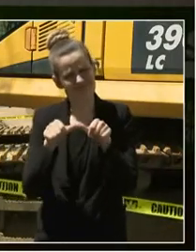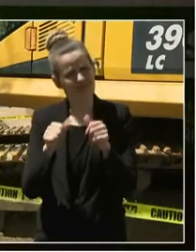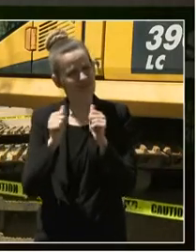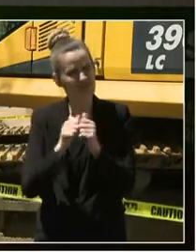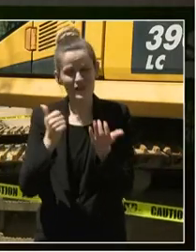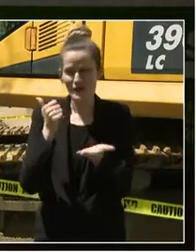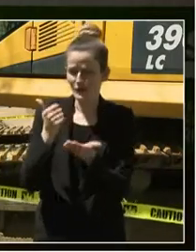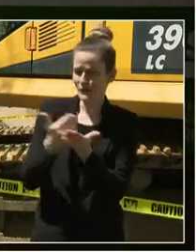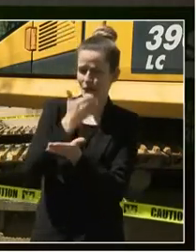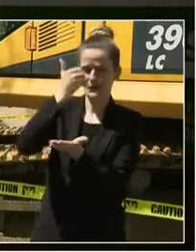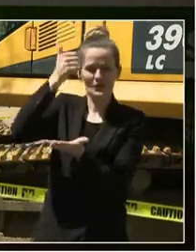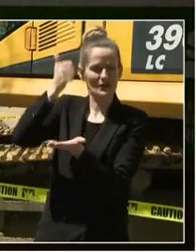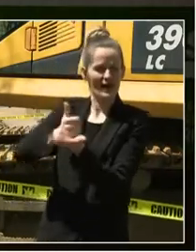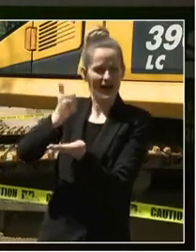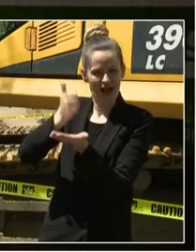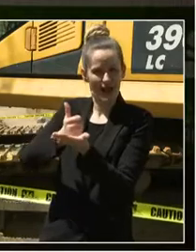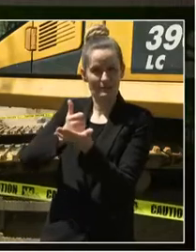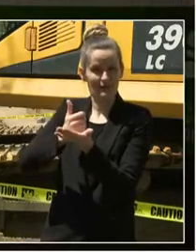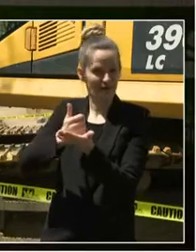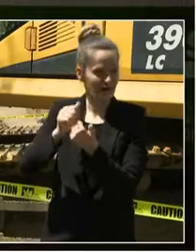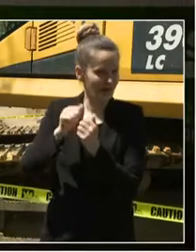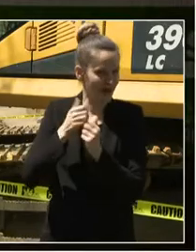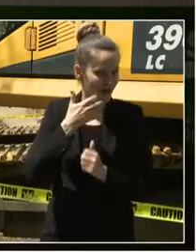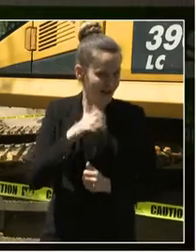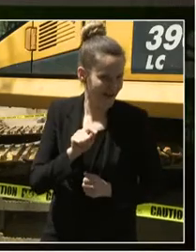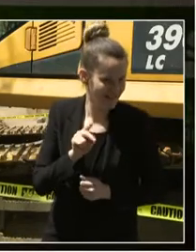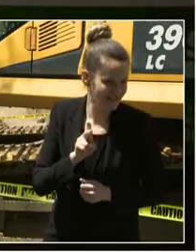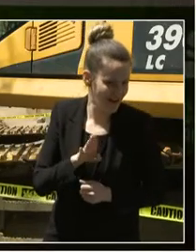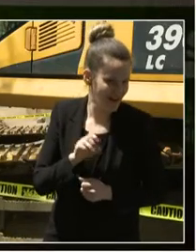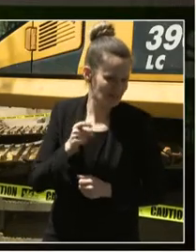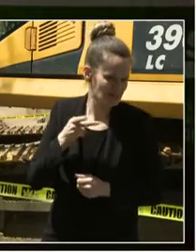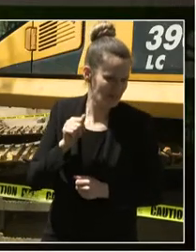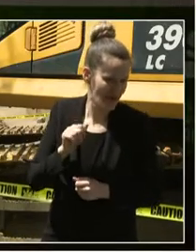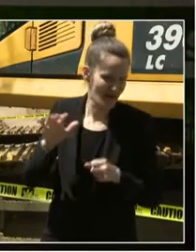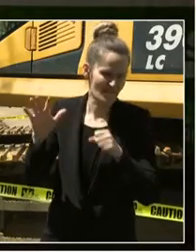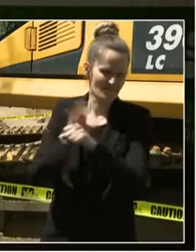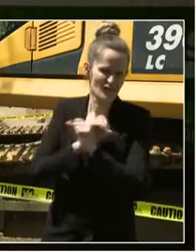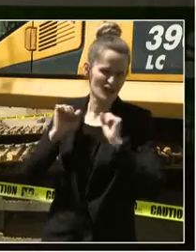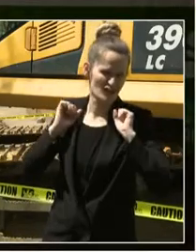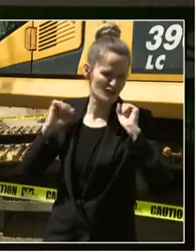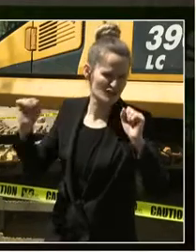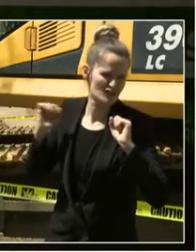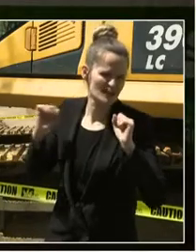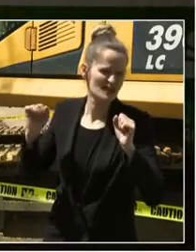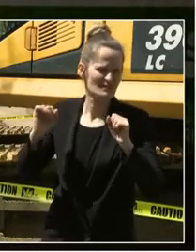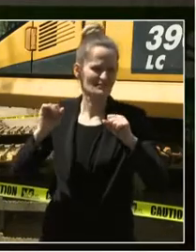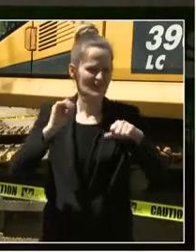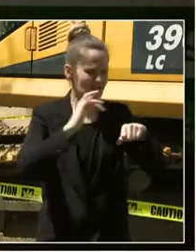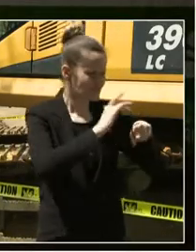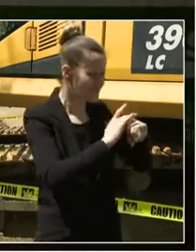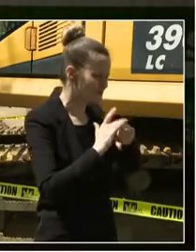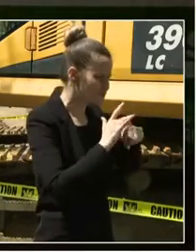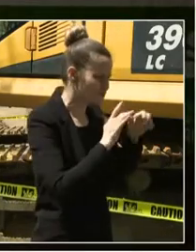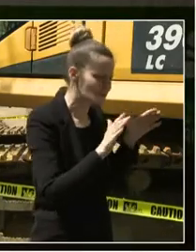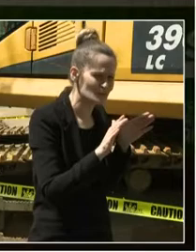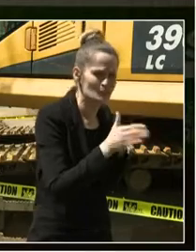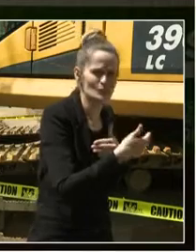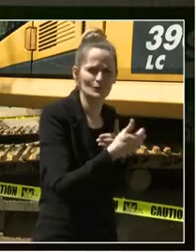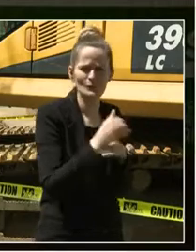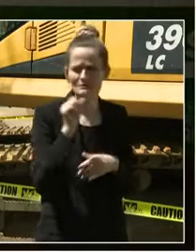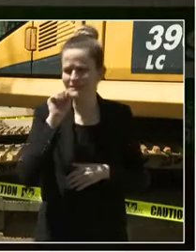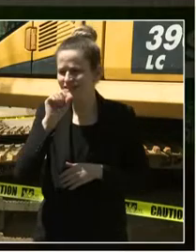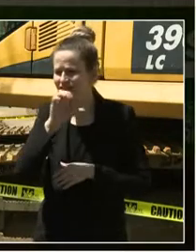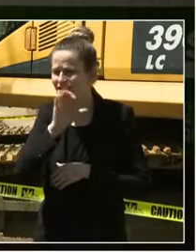the mayor mentioned, spa, a full-size gymnasium, a sensory room, a senior room, and a